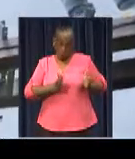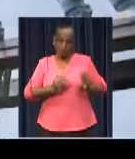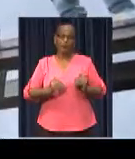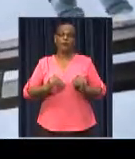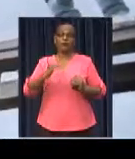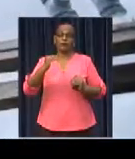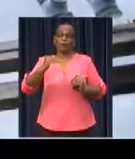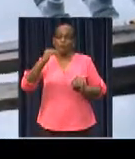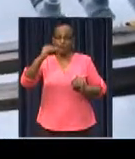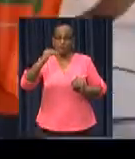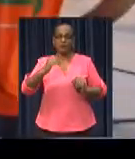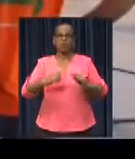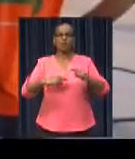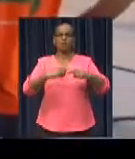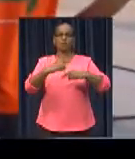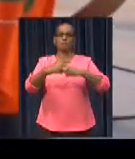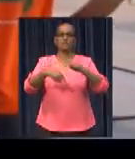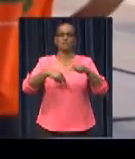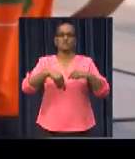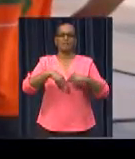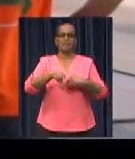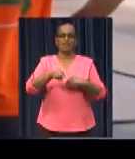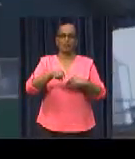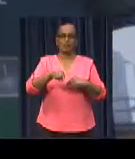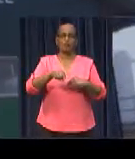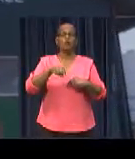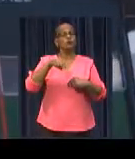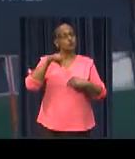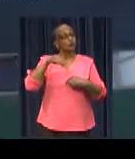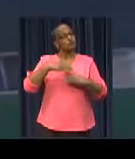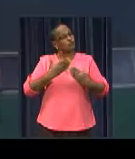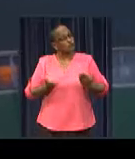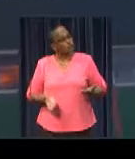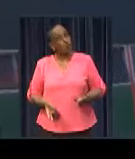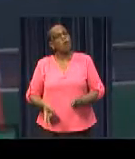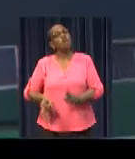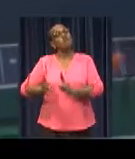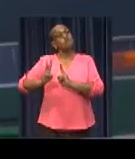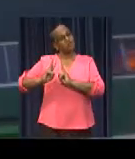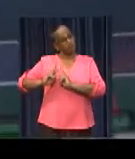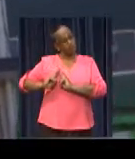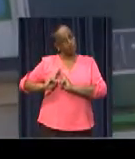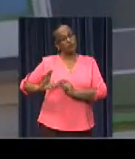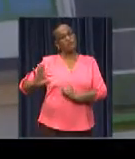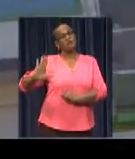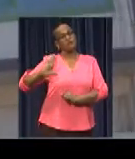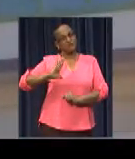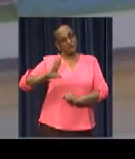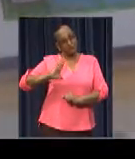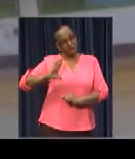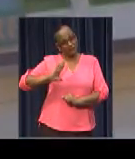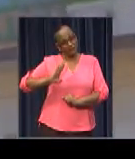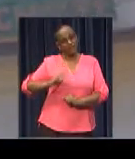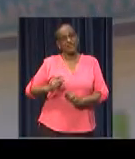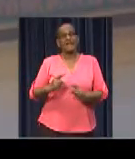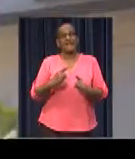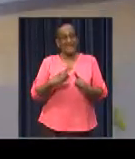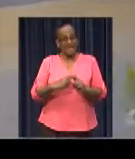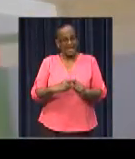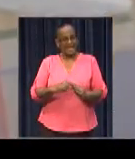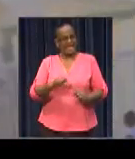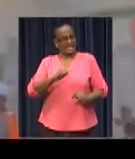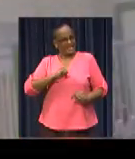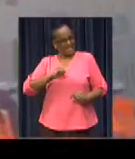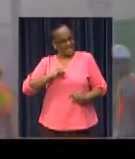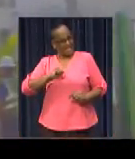to-be-procured materials will be involved in the purchasing process from the application of the